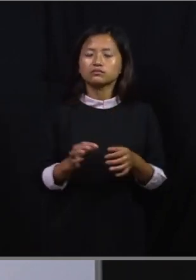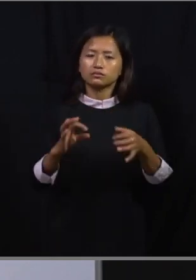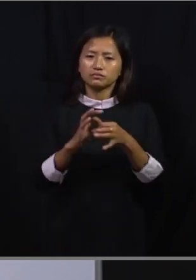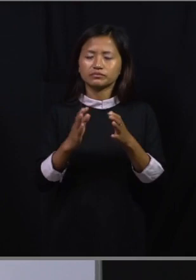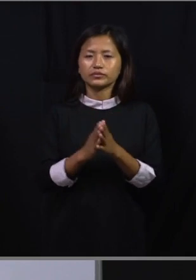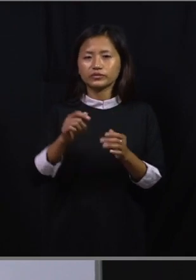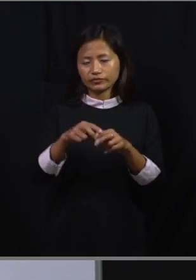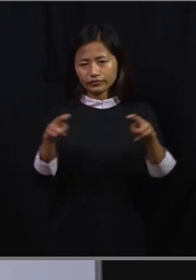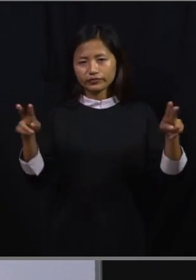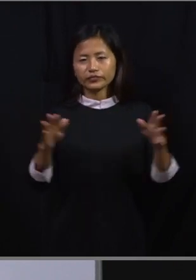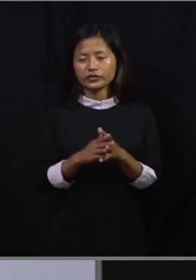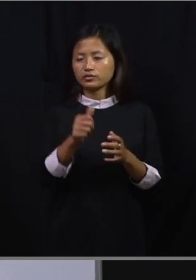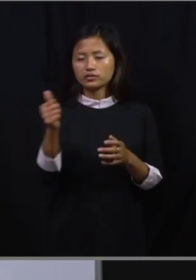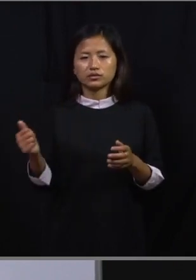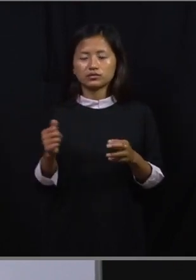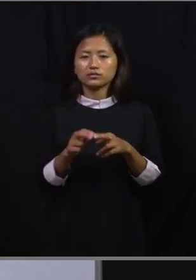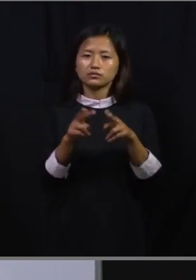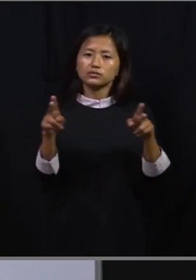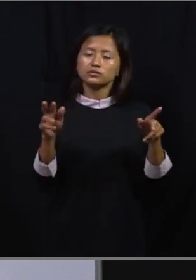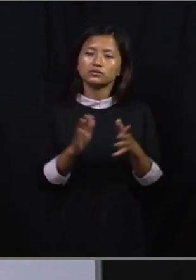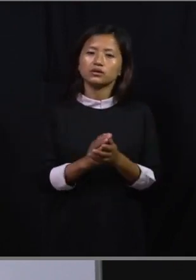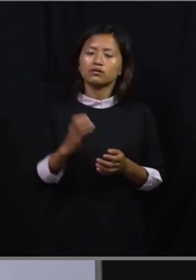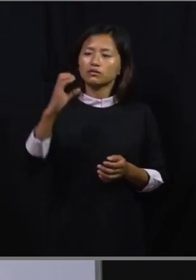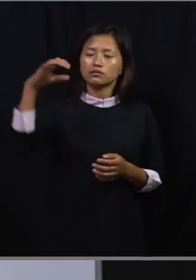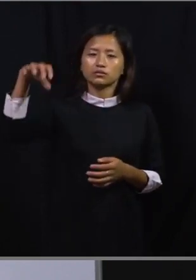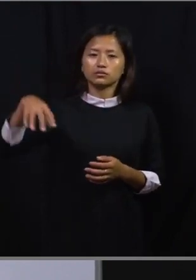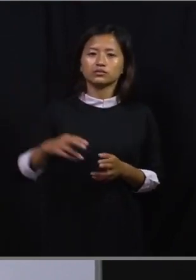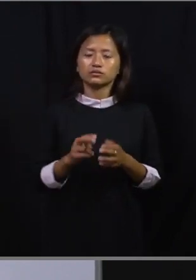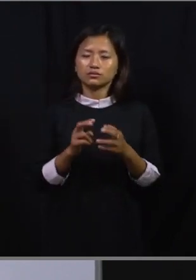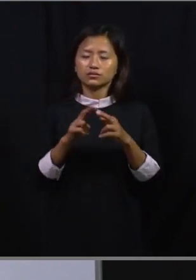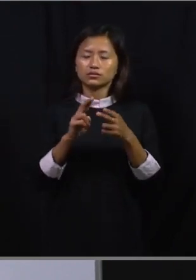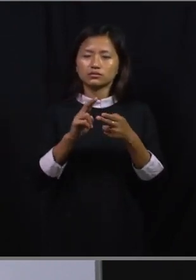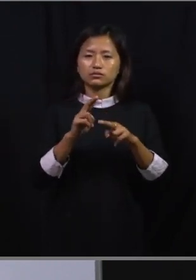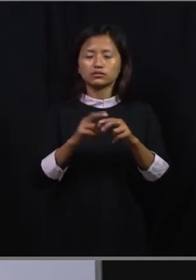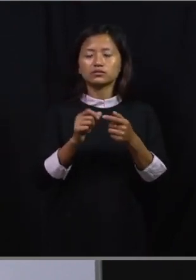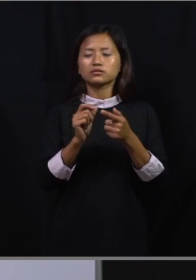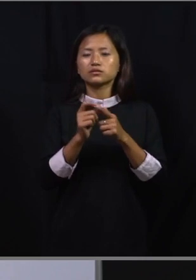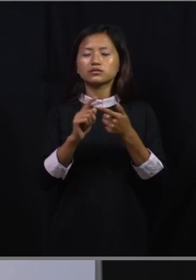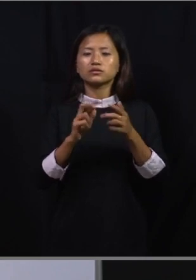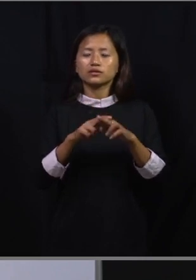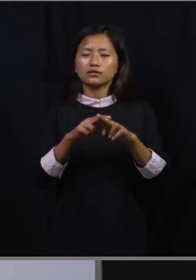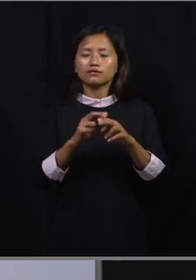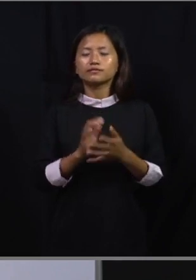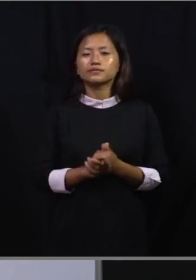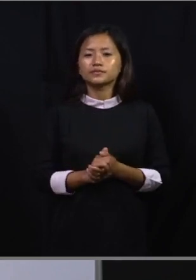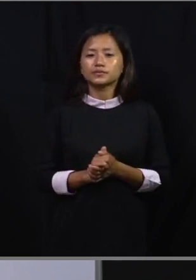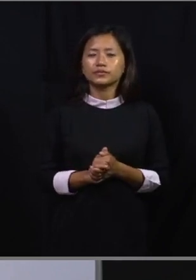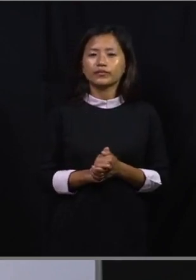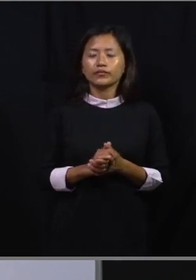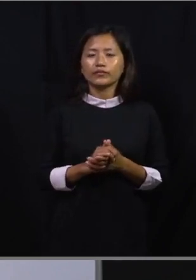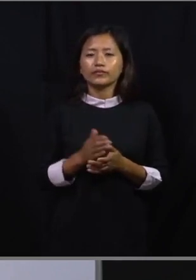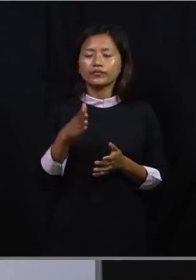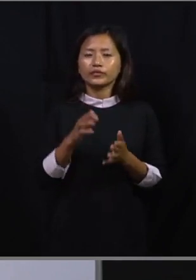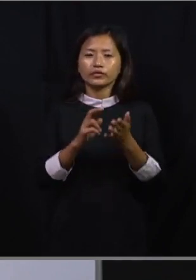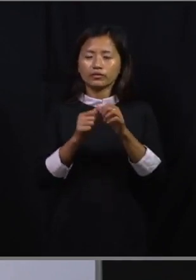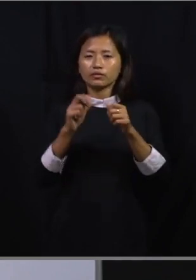policies that they want to have with other country, it differs. So here under the foreign policy, the non-alignment movement, they say that